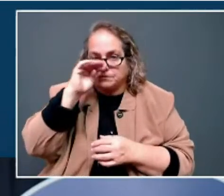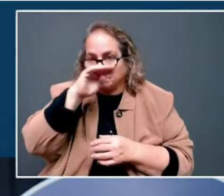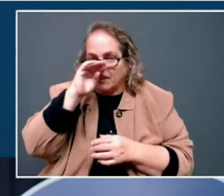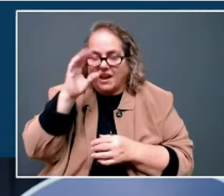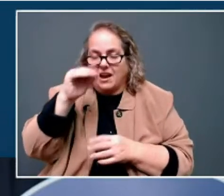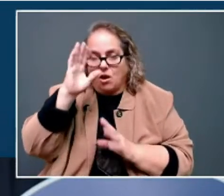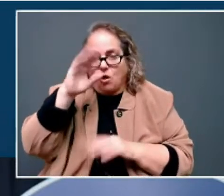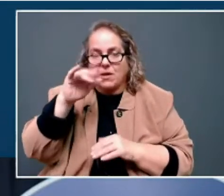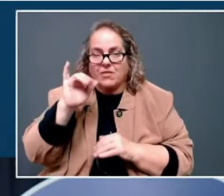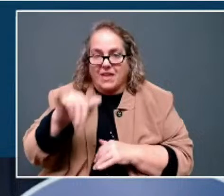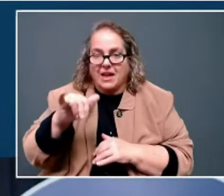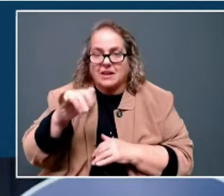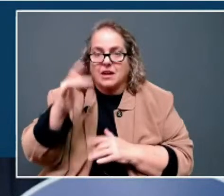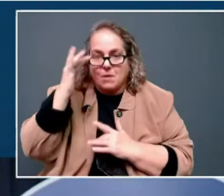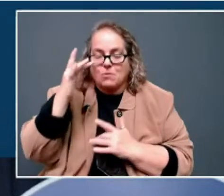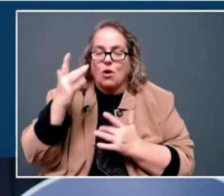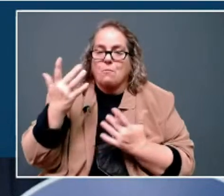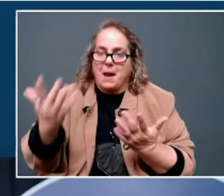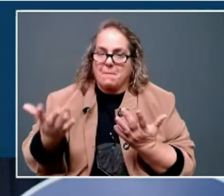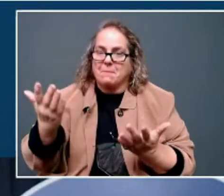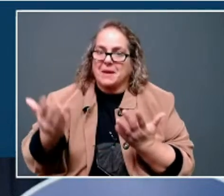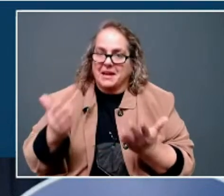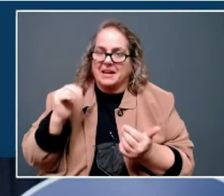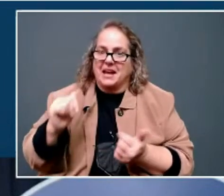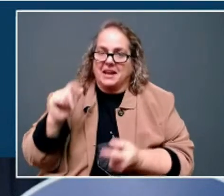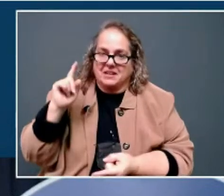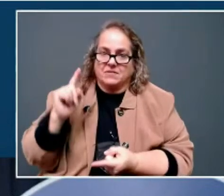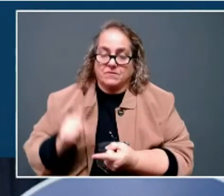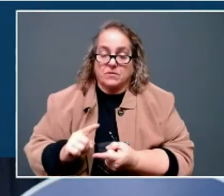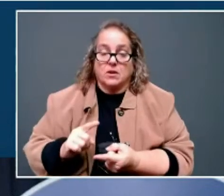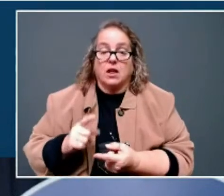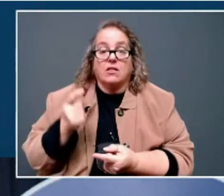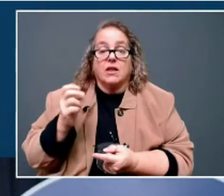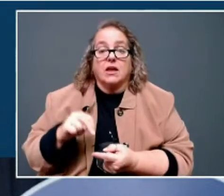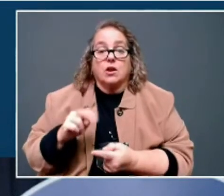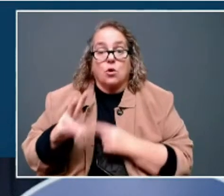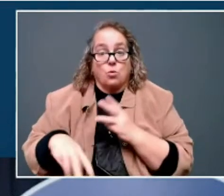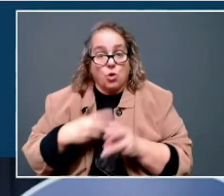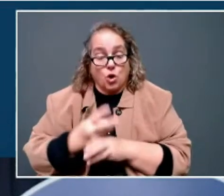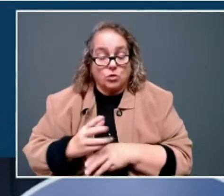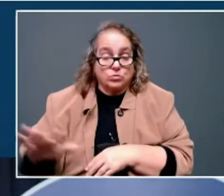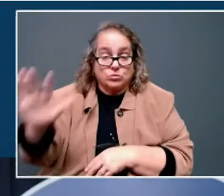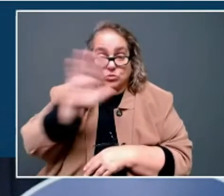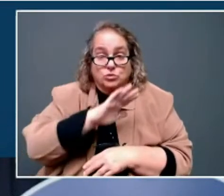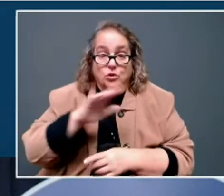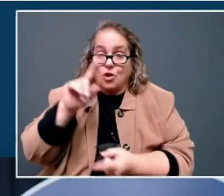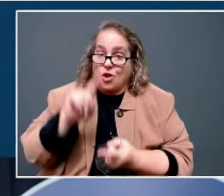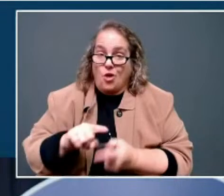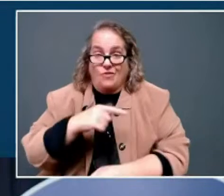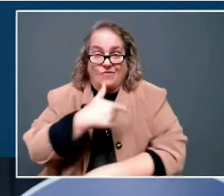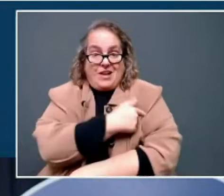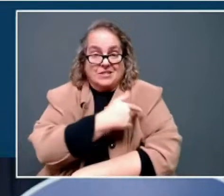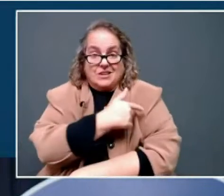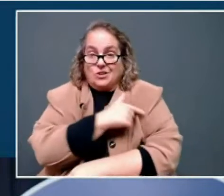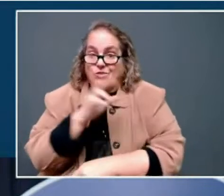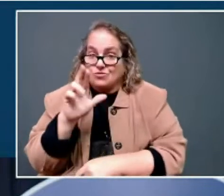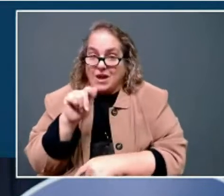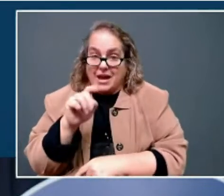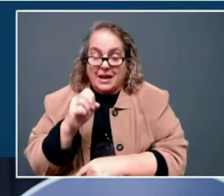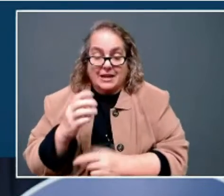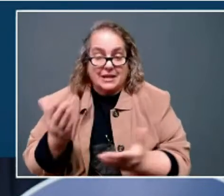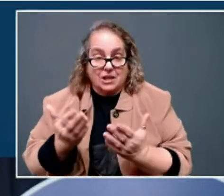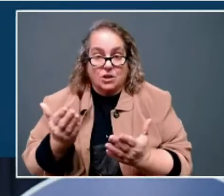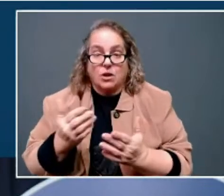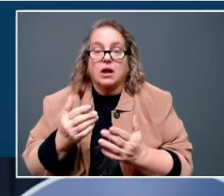could be in retreat. Low vaccination rates worldwide and even here in our own Commonwealth and our own nation, though, enabled a new